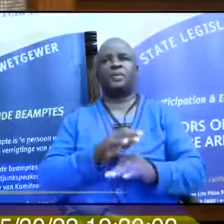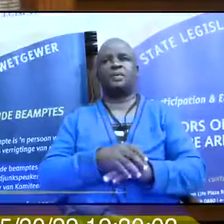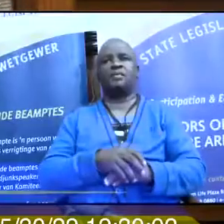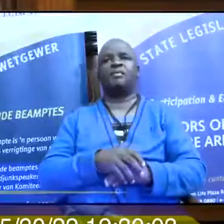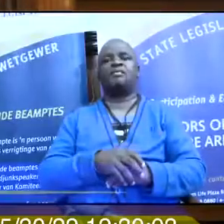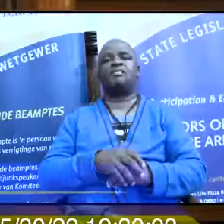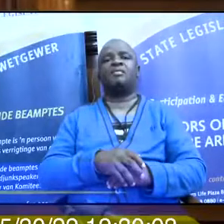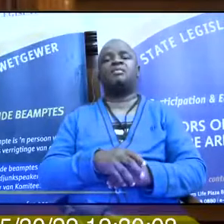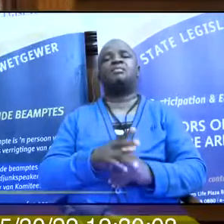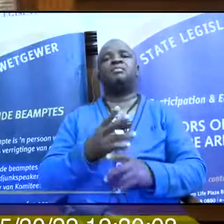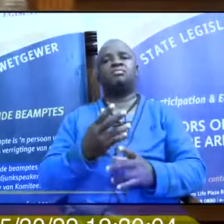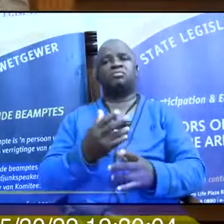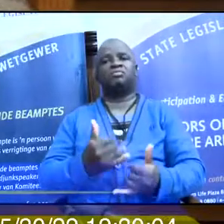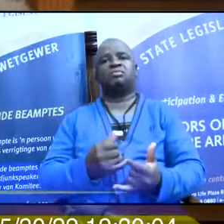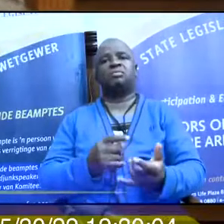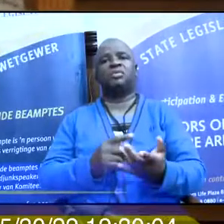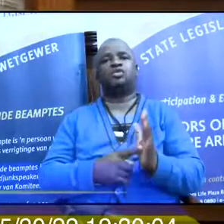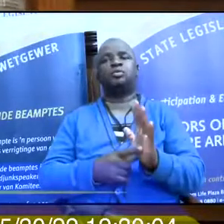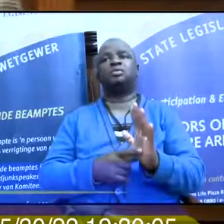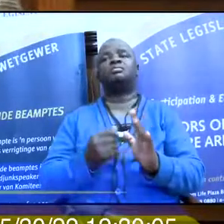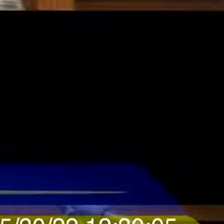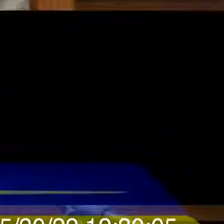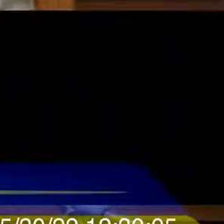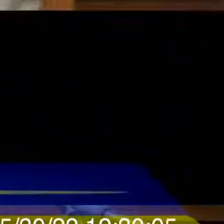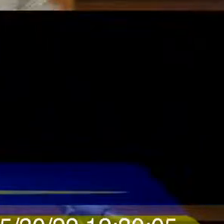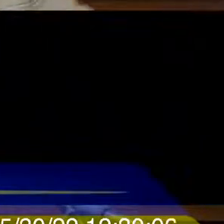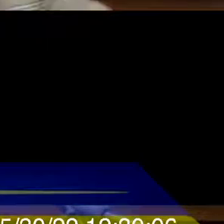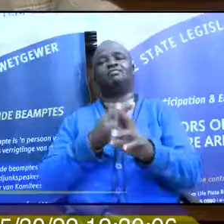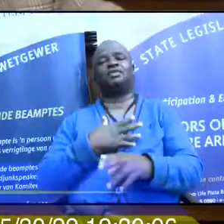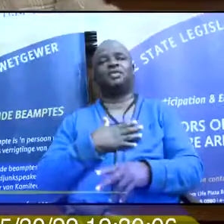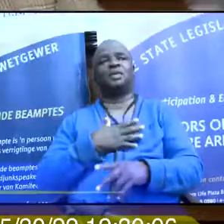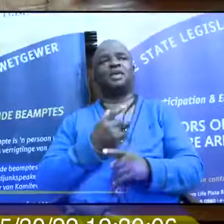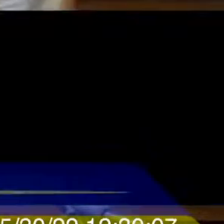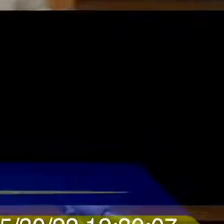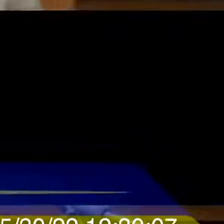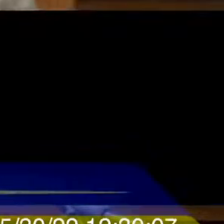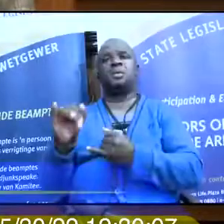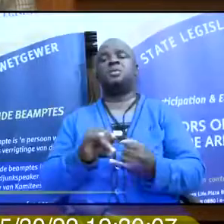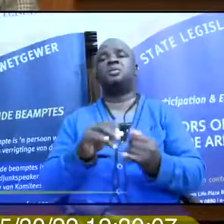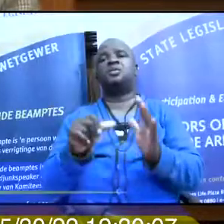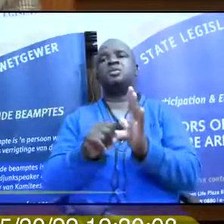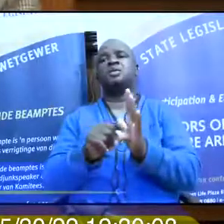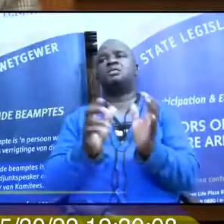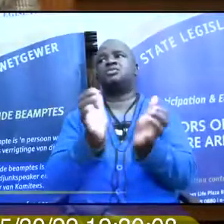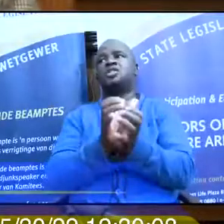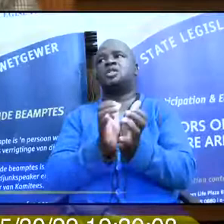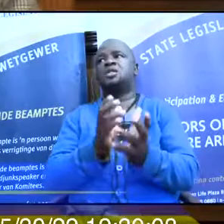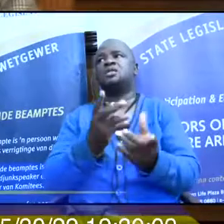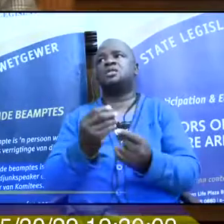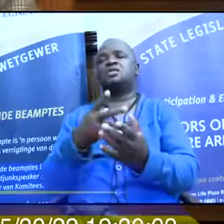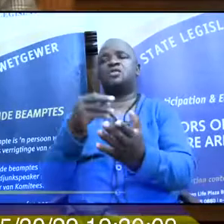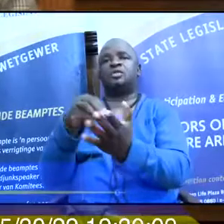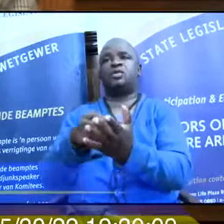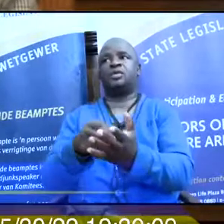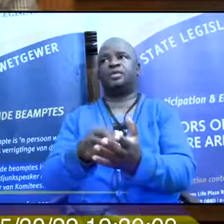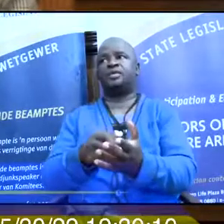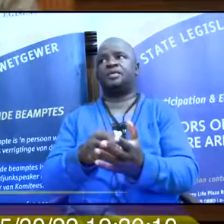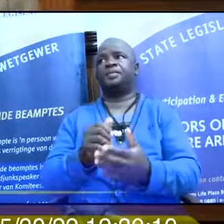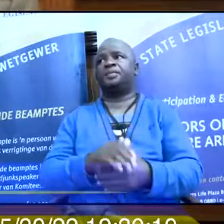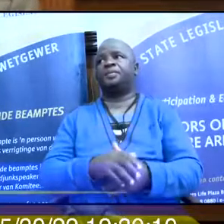we must indeed indicate that we are honored to be invited to this important gathering to come and contribute to this